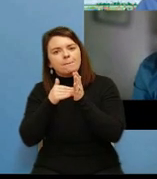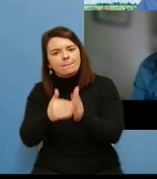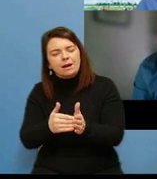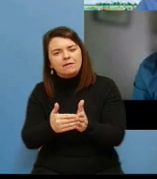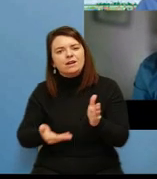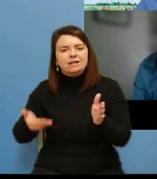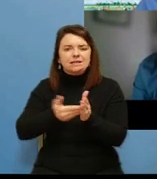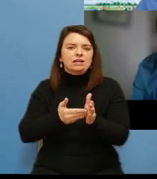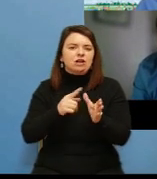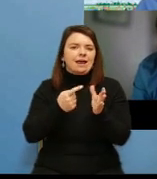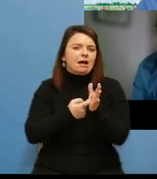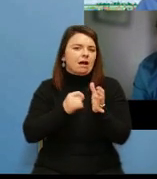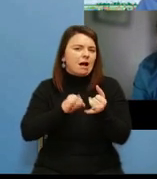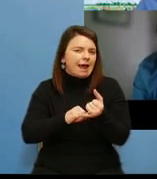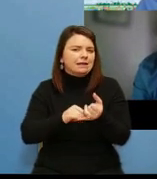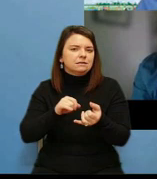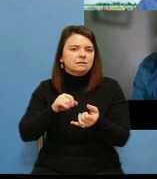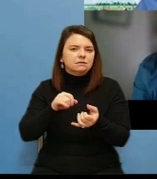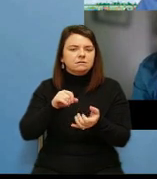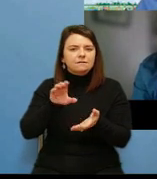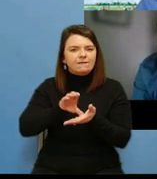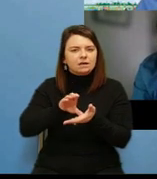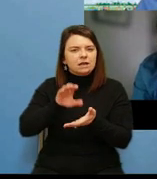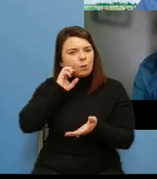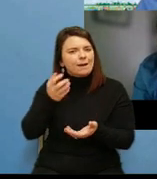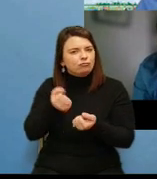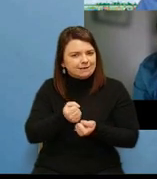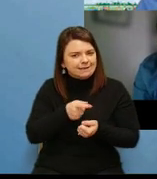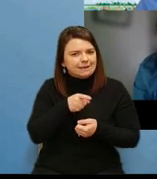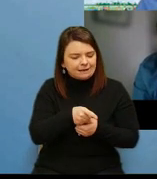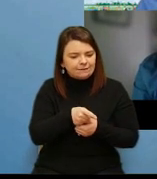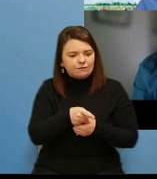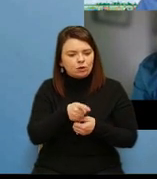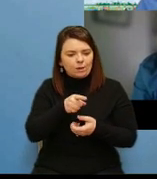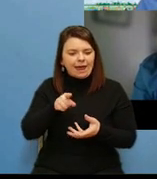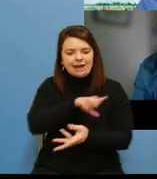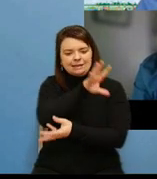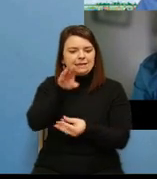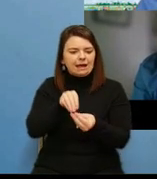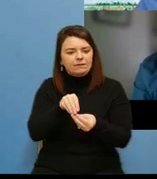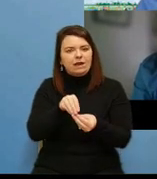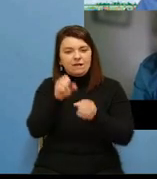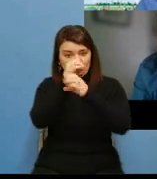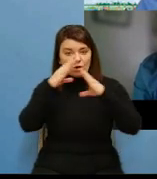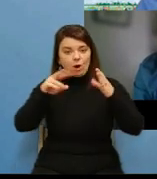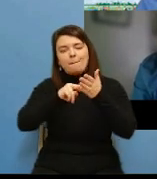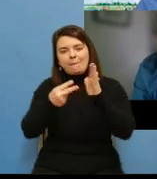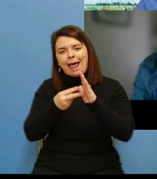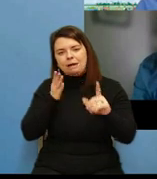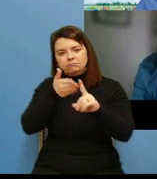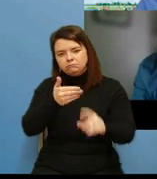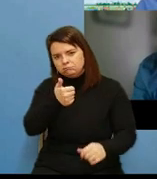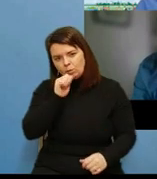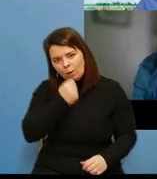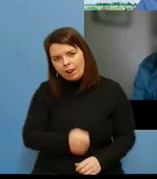funding and 0.9 million of additional ARRS funding to be received. With this factored in,